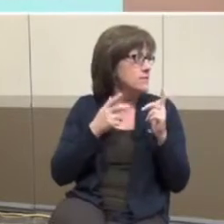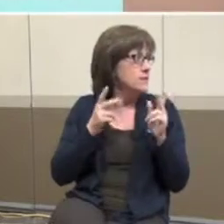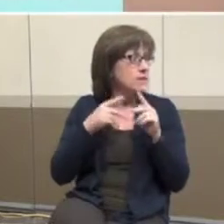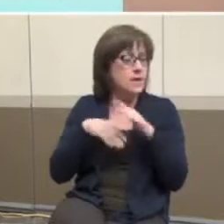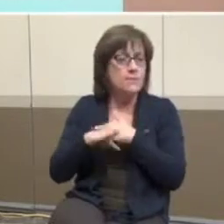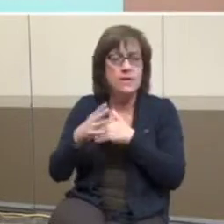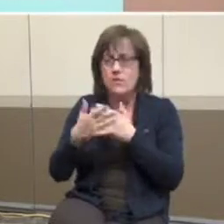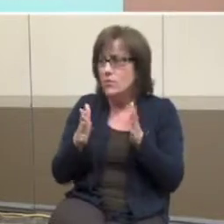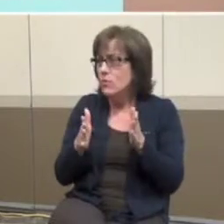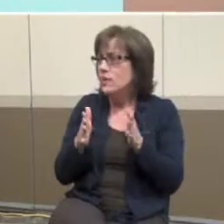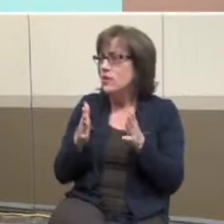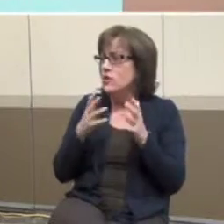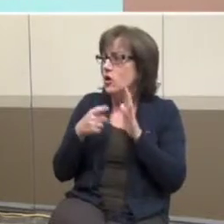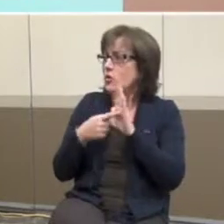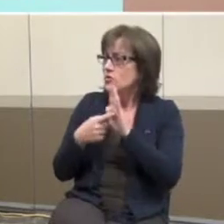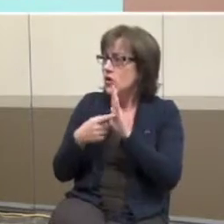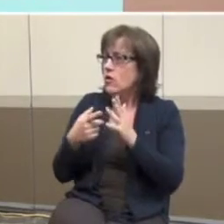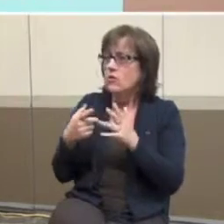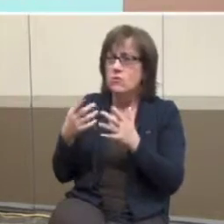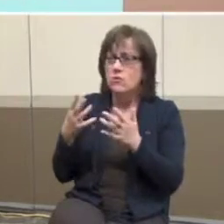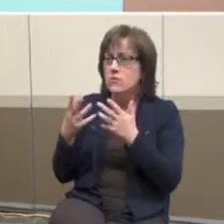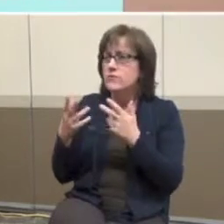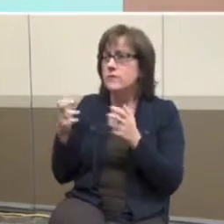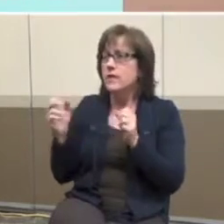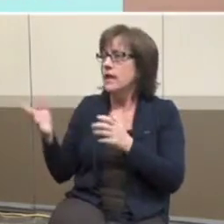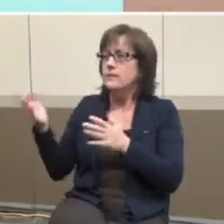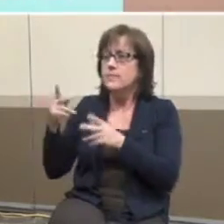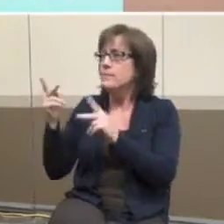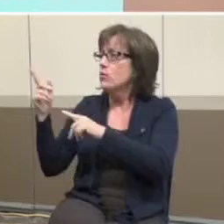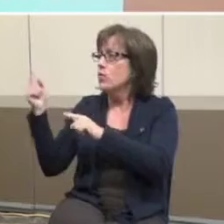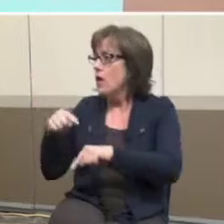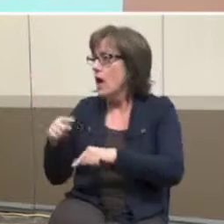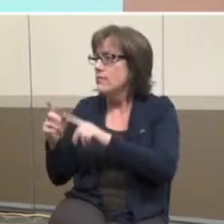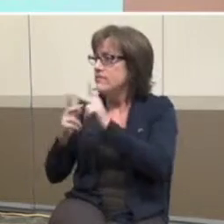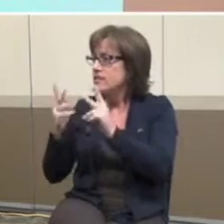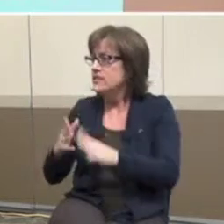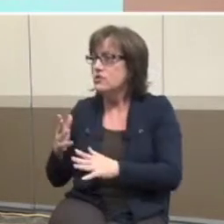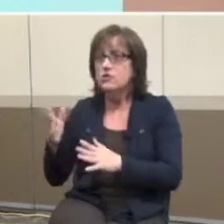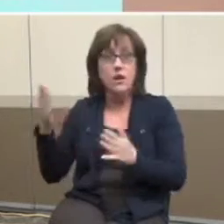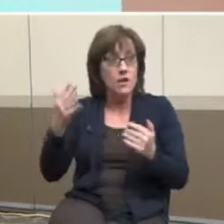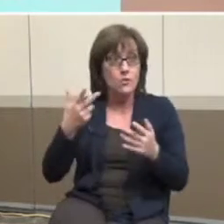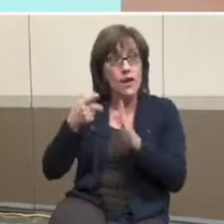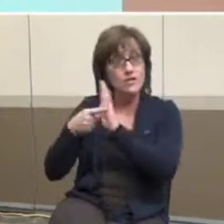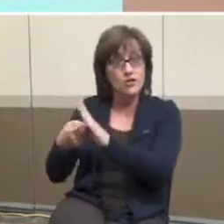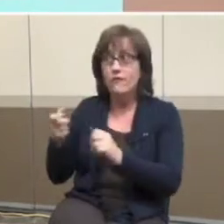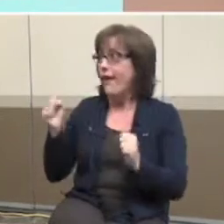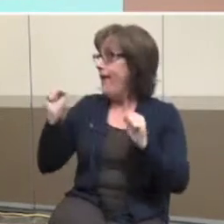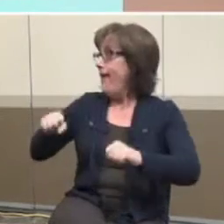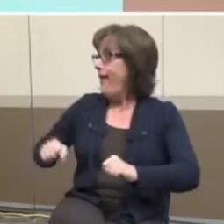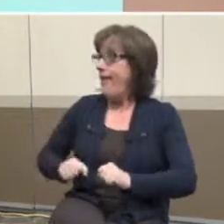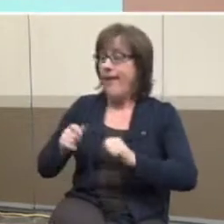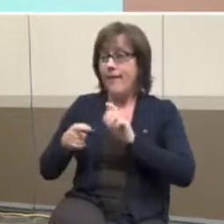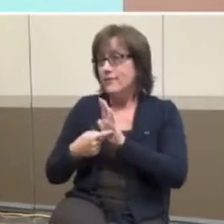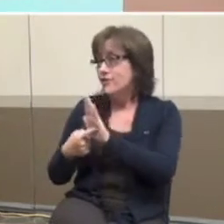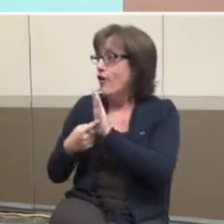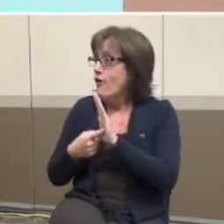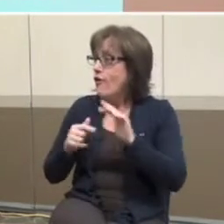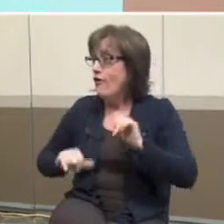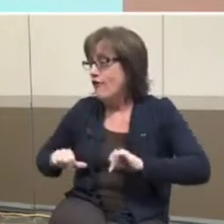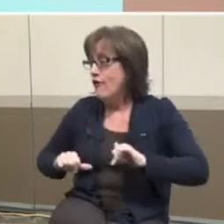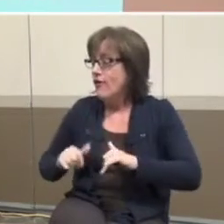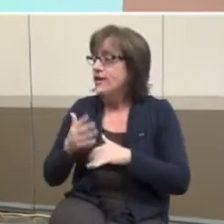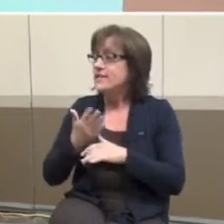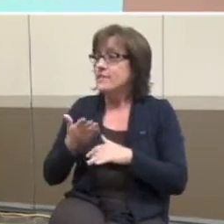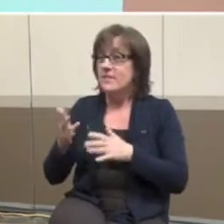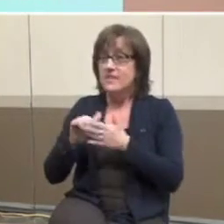be like, oh, do you want to show someone? Oh, yeah, we need to show them, and that kind of thing. They were really proud of it. The things that they really learned a lot about weren't